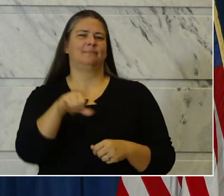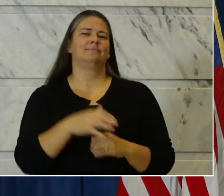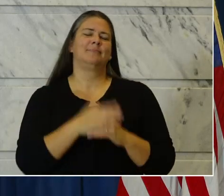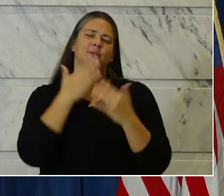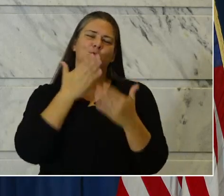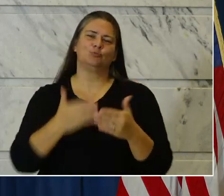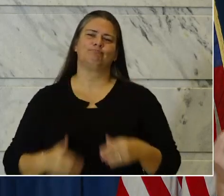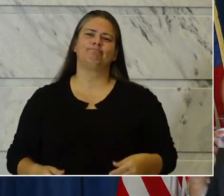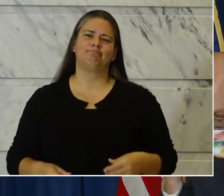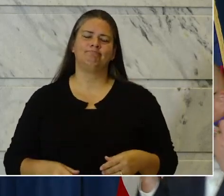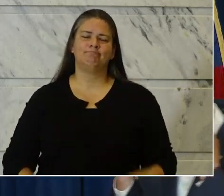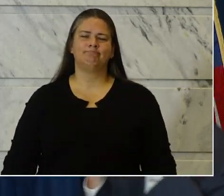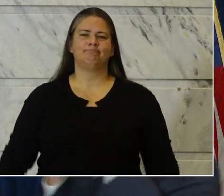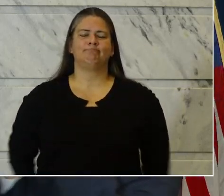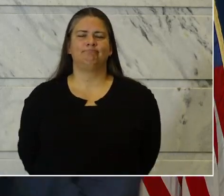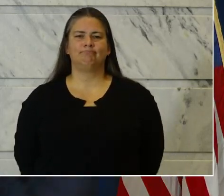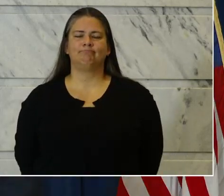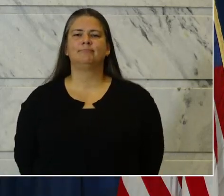very much, Governor.